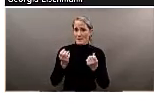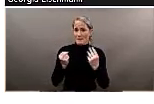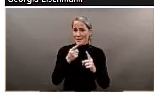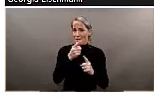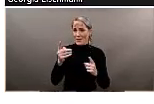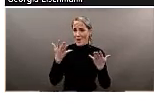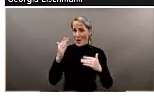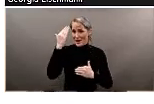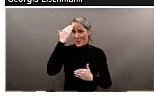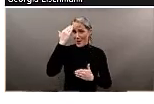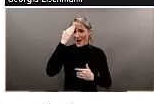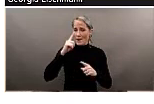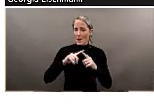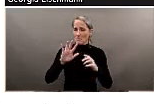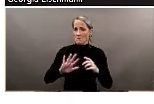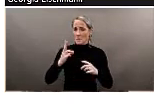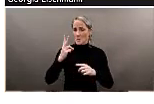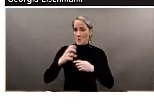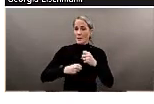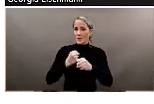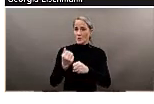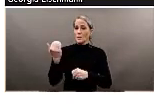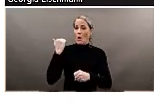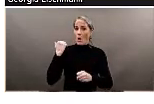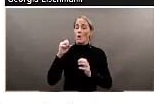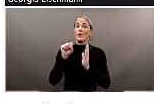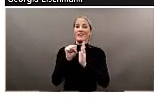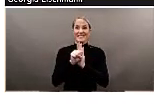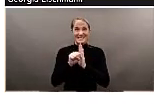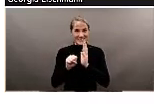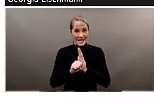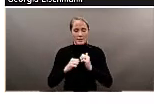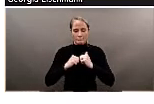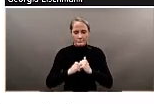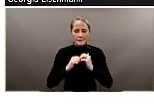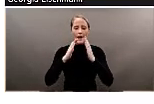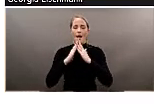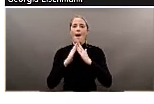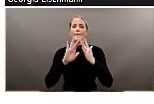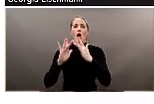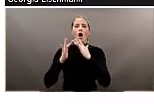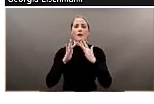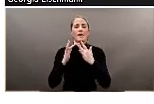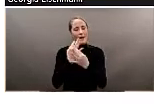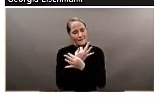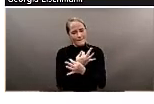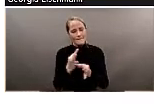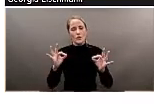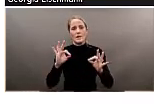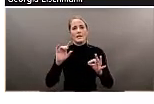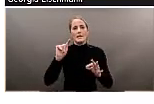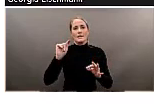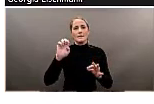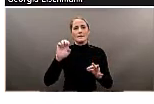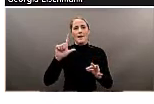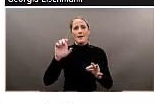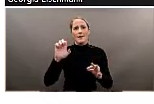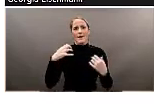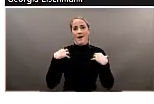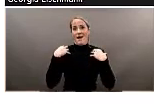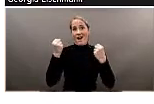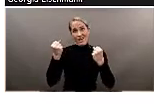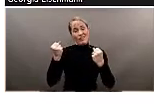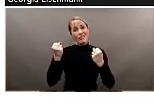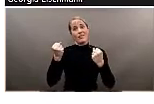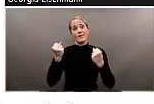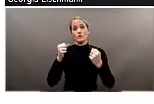you might already be aware that almost 2 years ago, the Commonwealth launched a free online